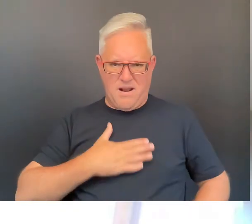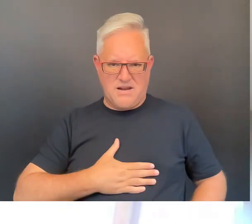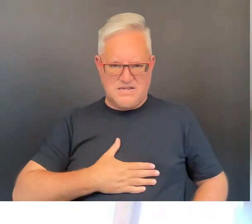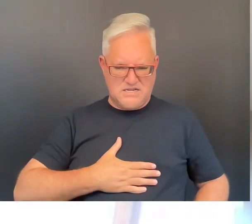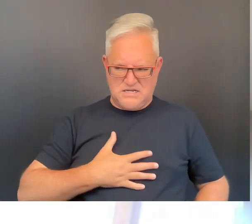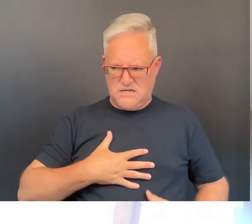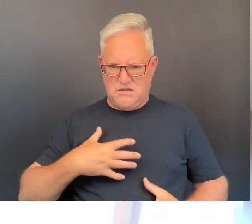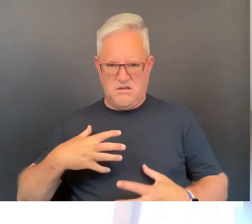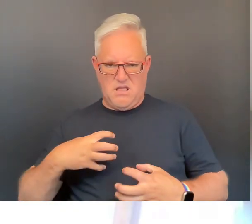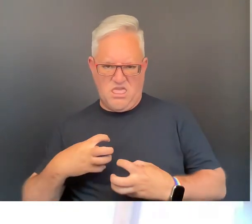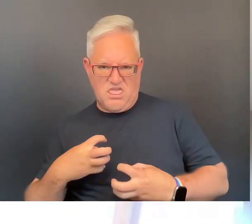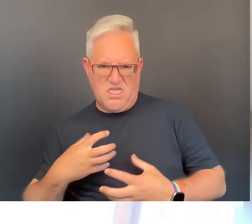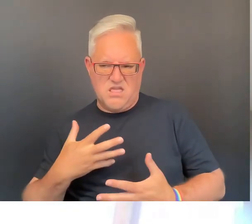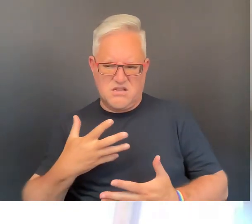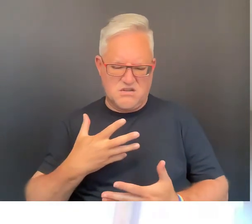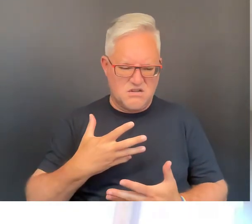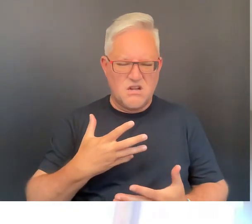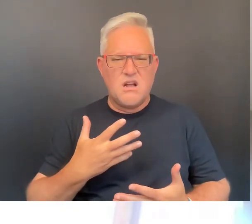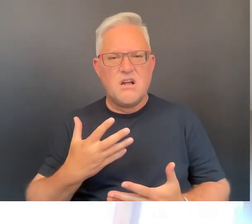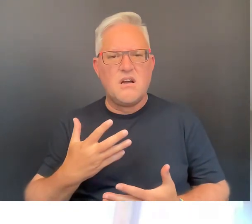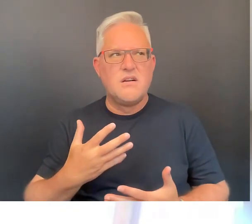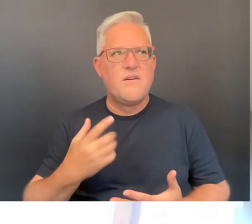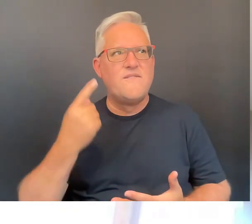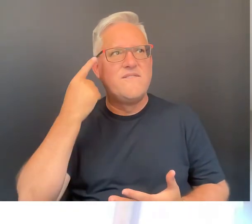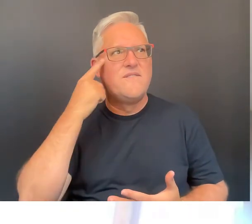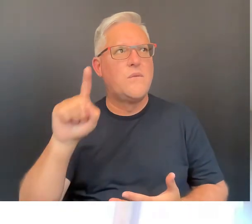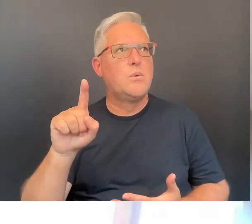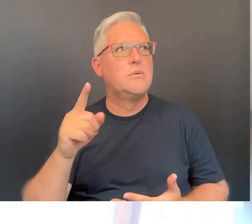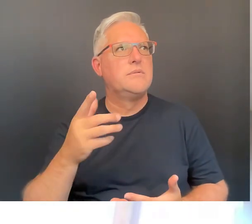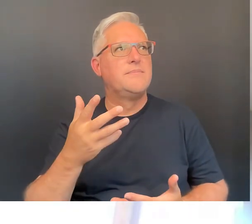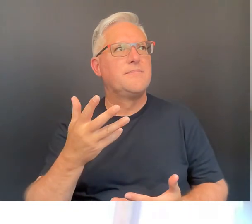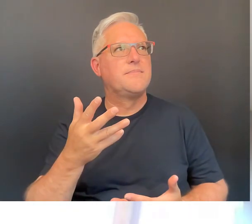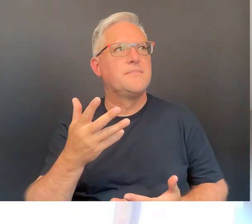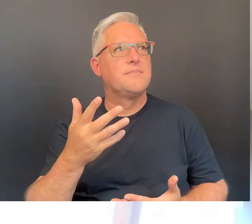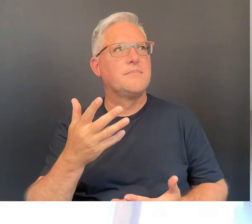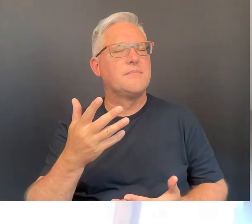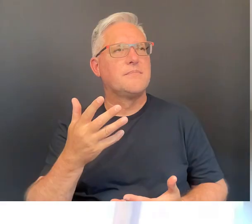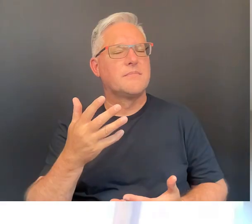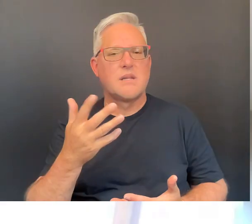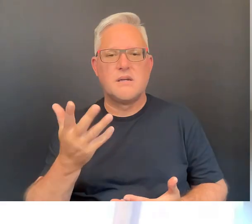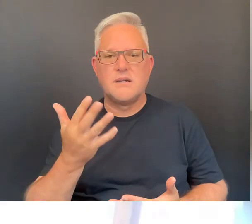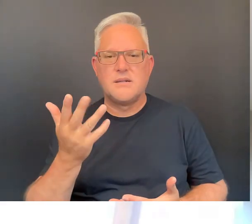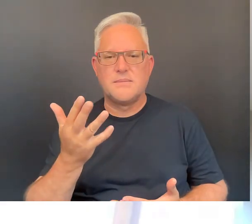comes to approaching or working with